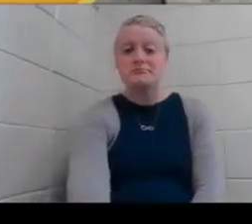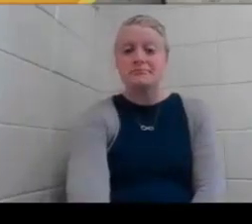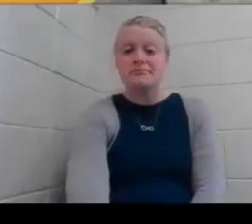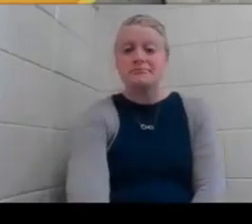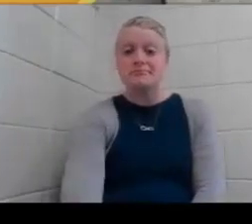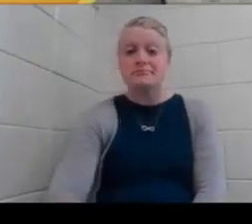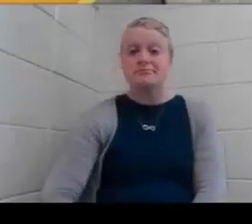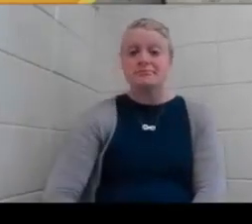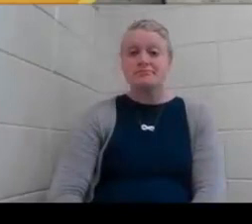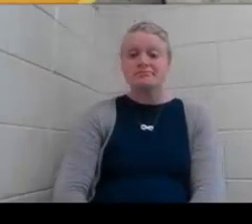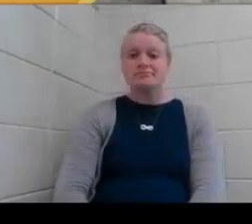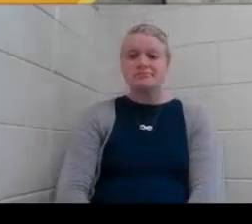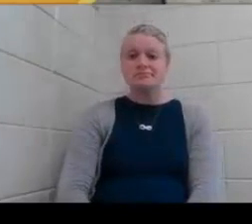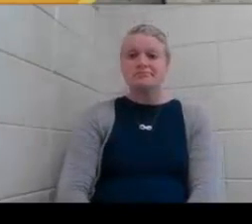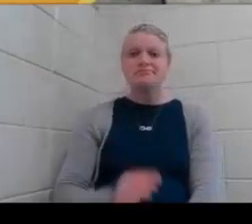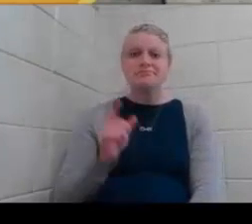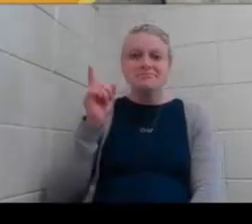and racing.